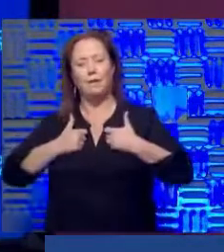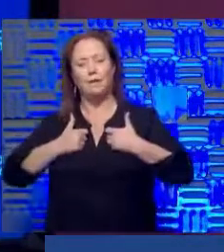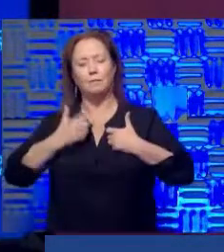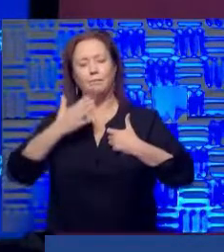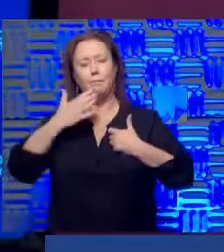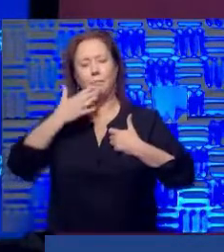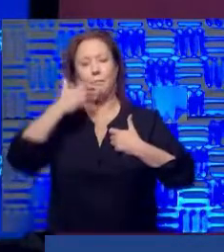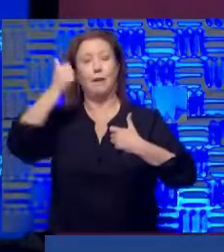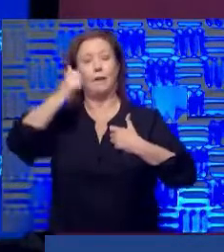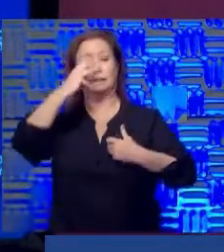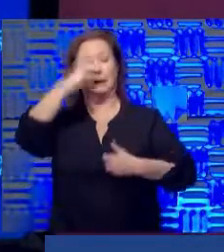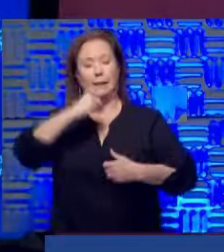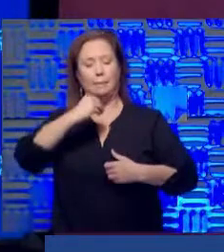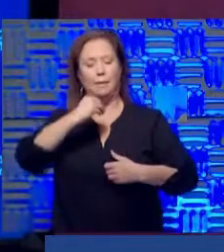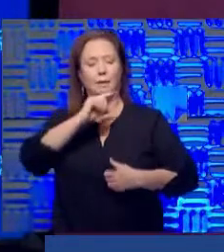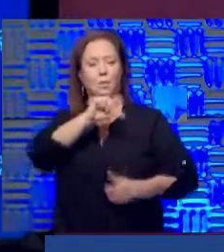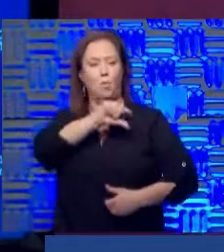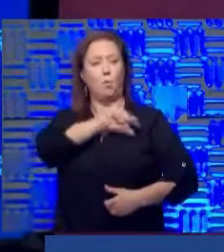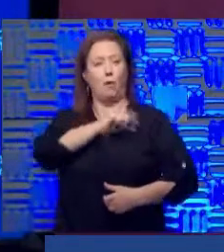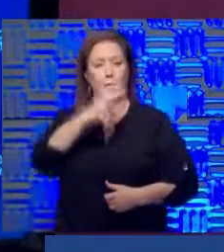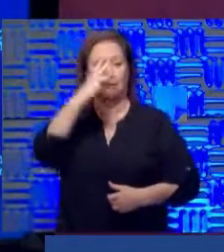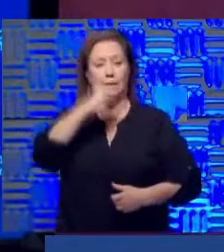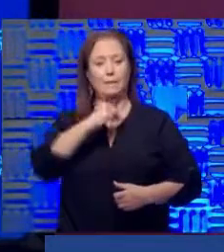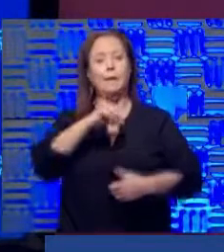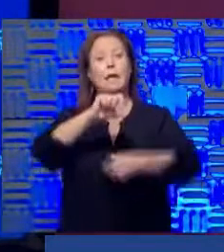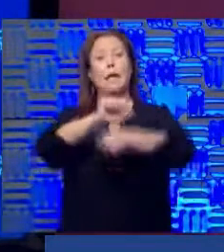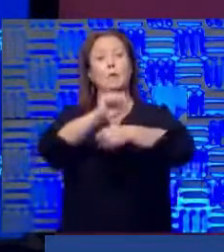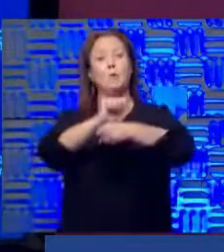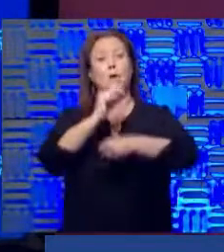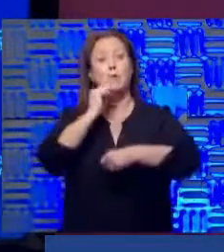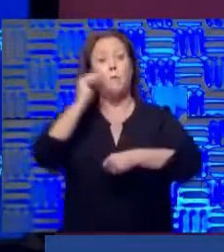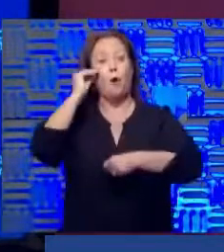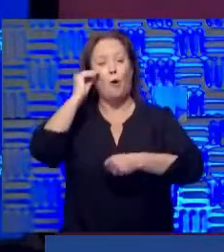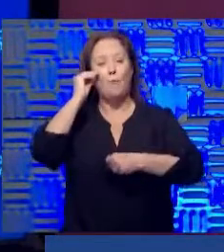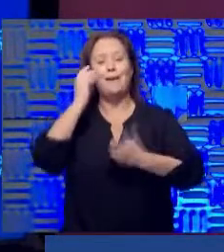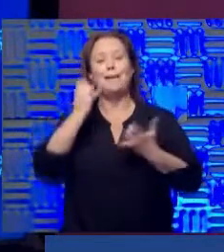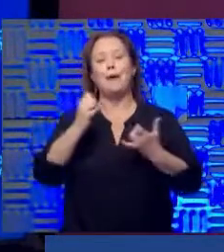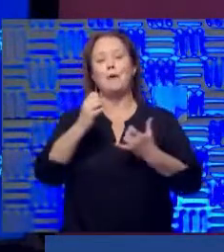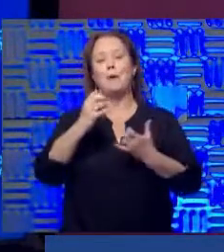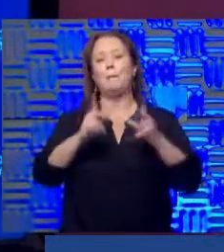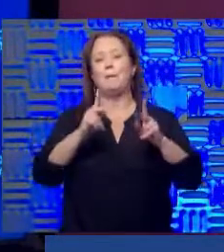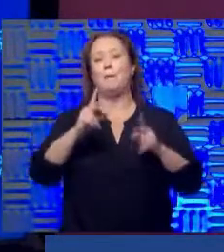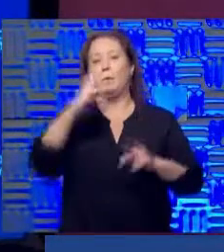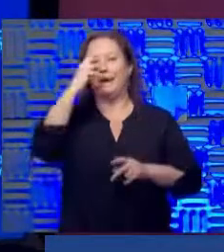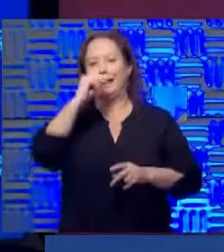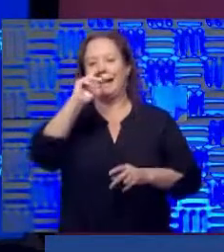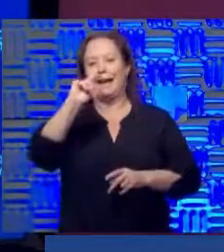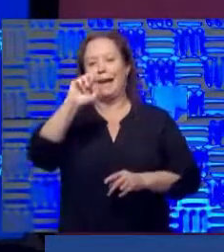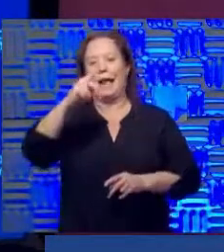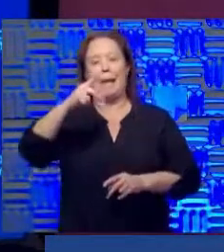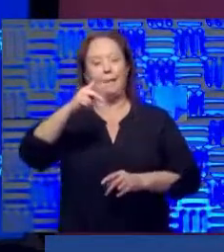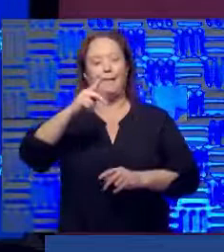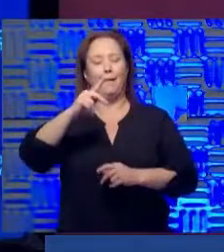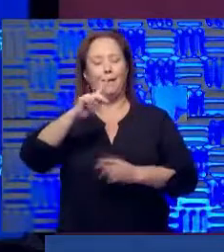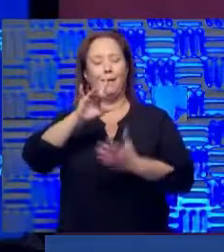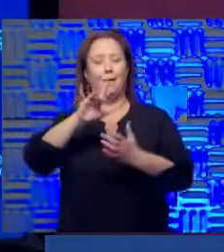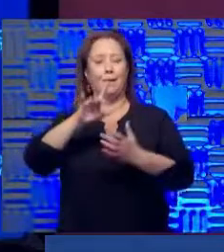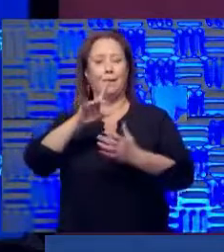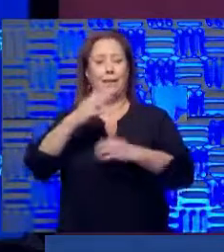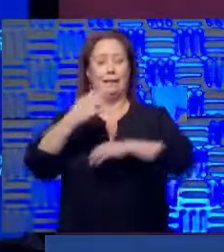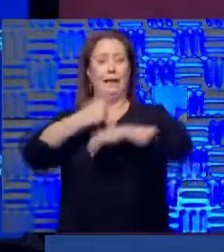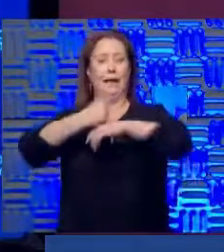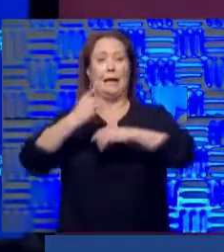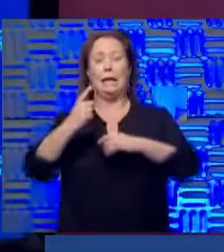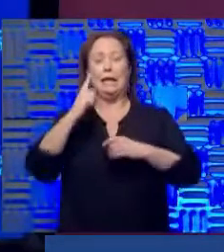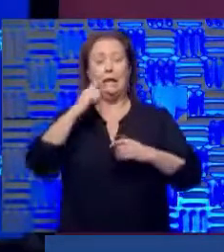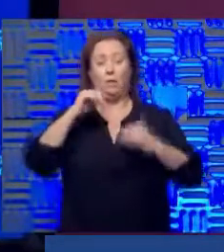quality. And also, with working from home comes the ability to take a cat nap in the afternoon. don't do that. If you're feeling tired,